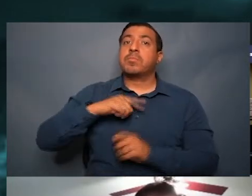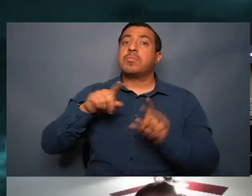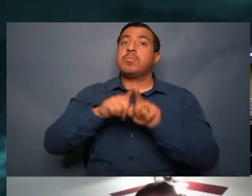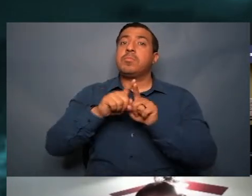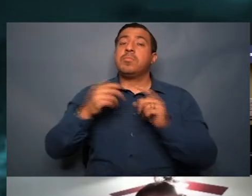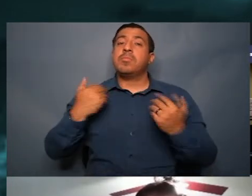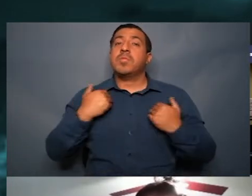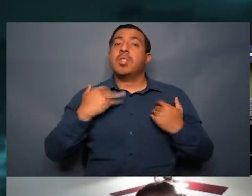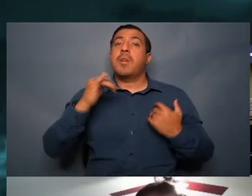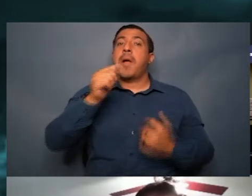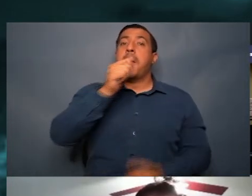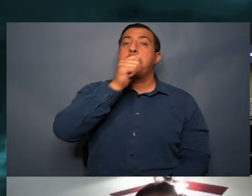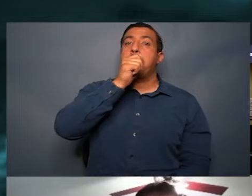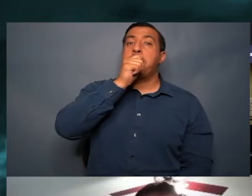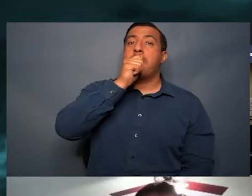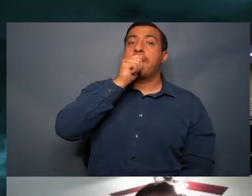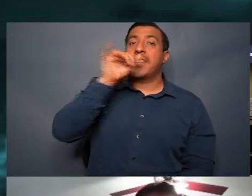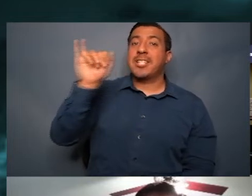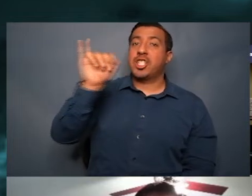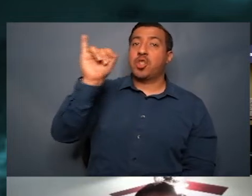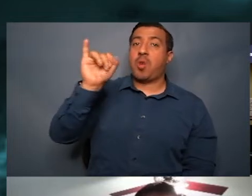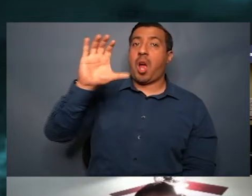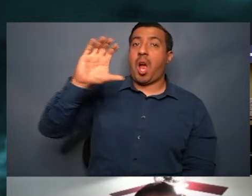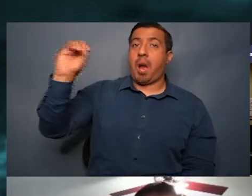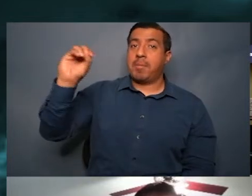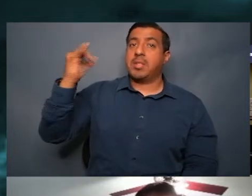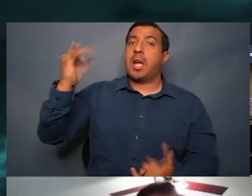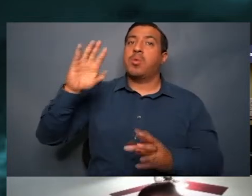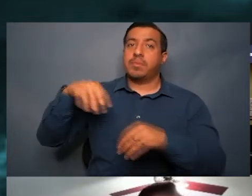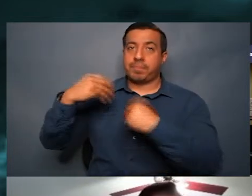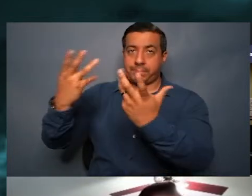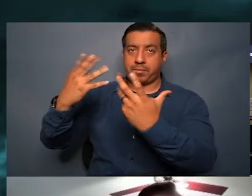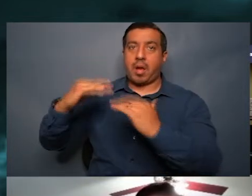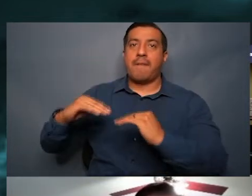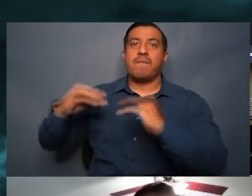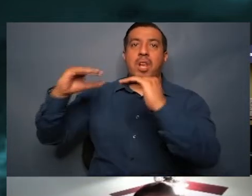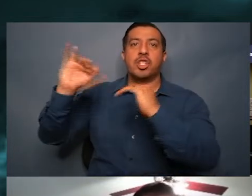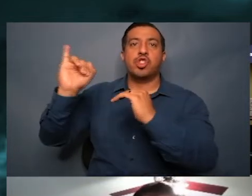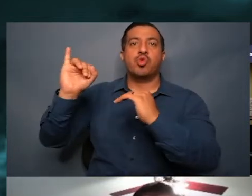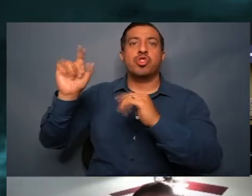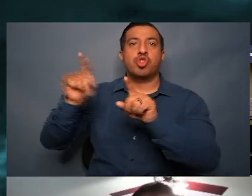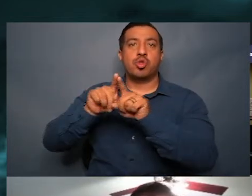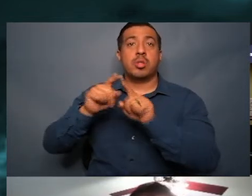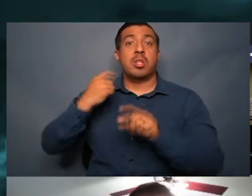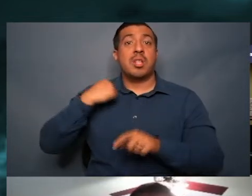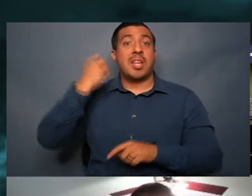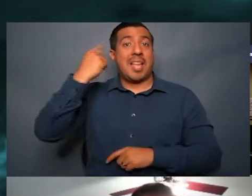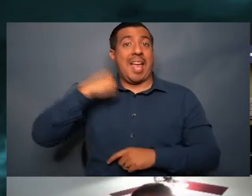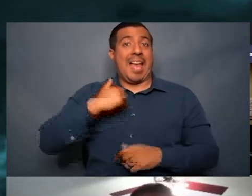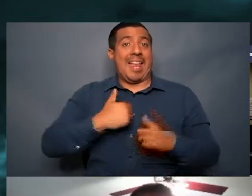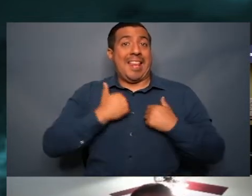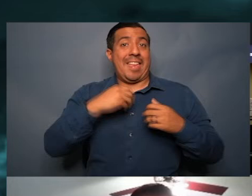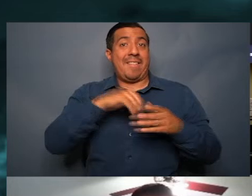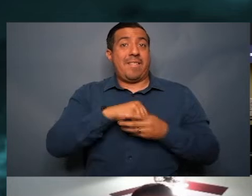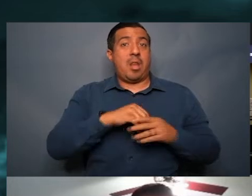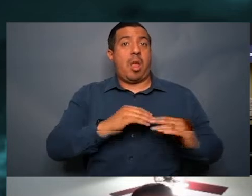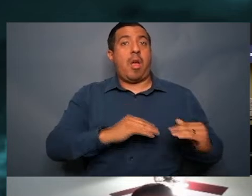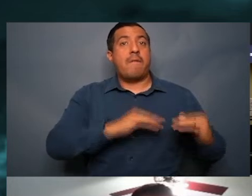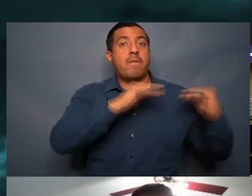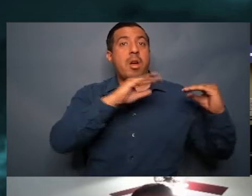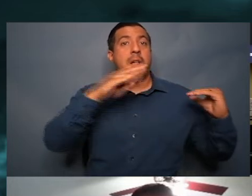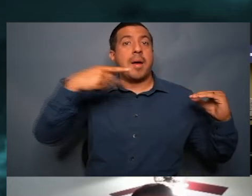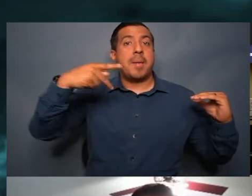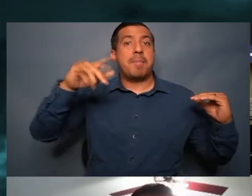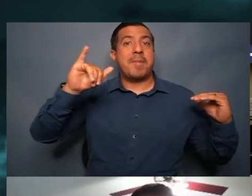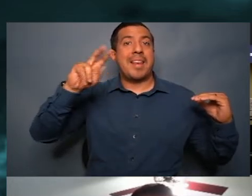where private insurance companies are now offering flood insurance as well. I live in a floodplain. Geico offered